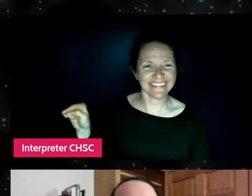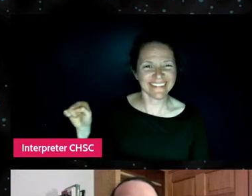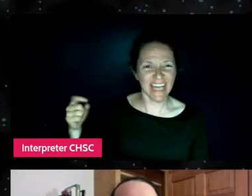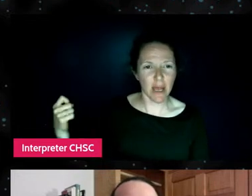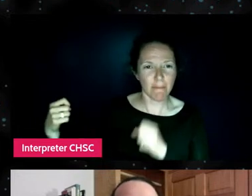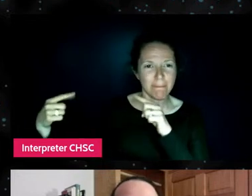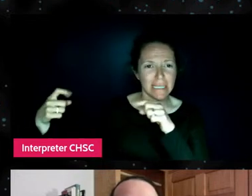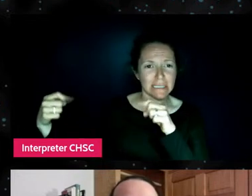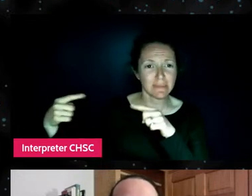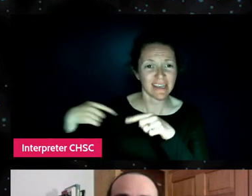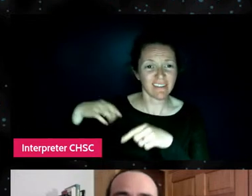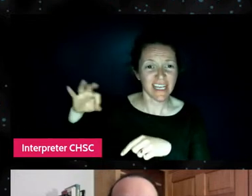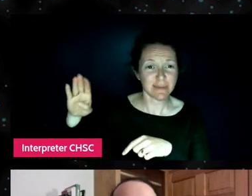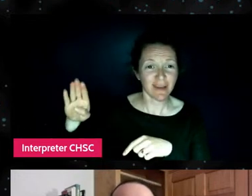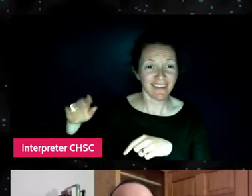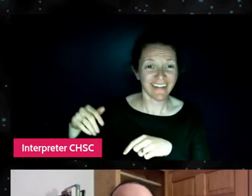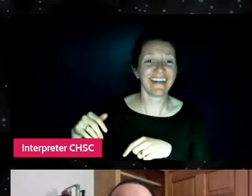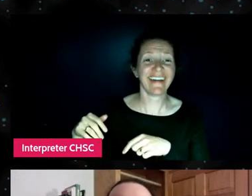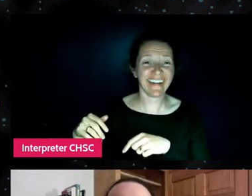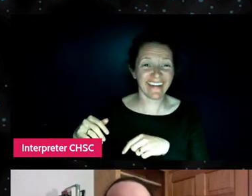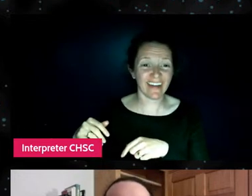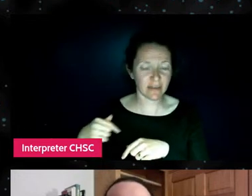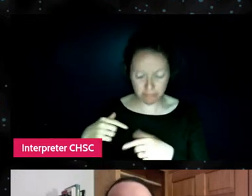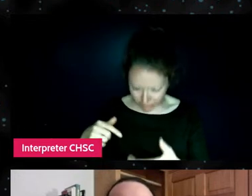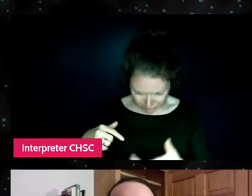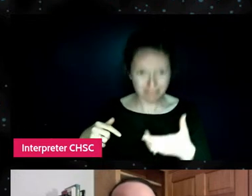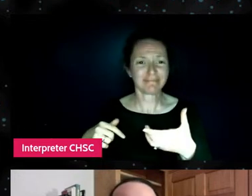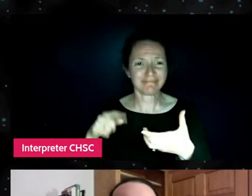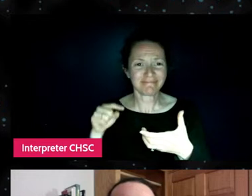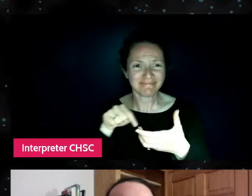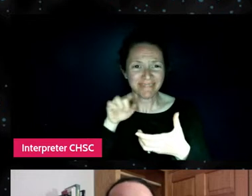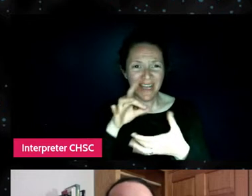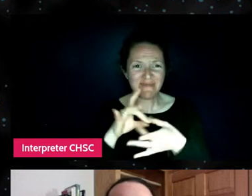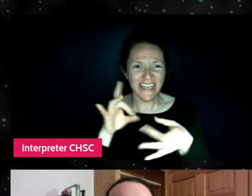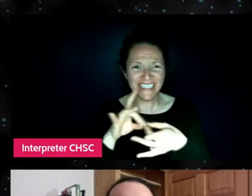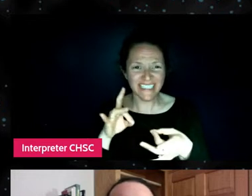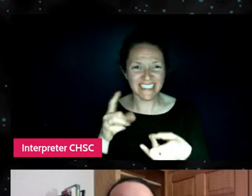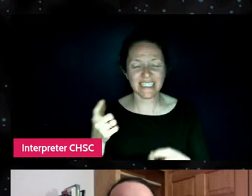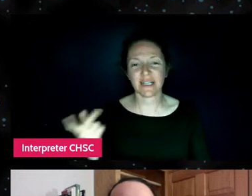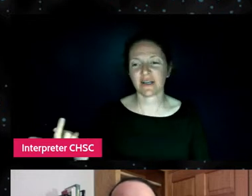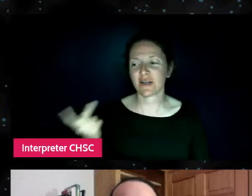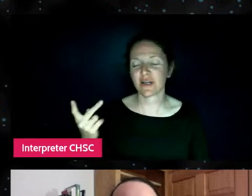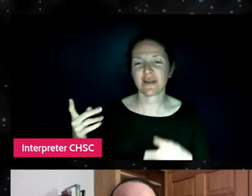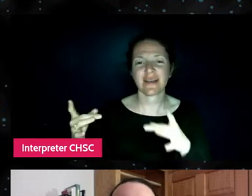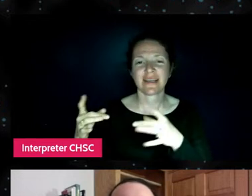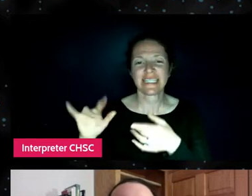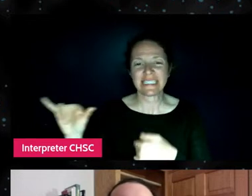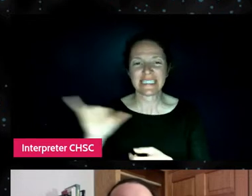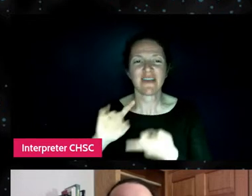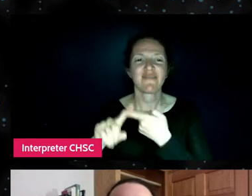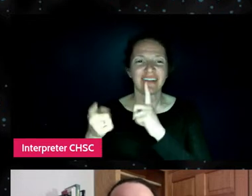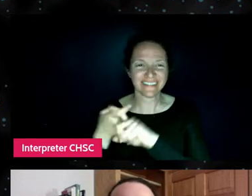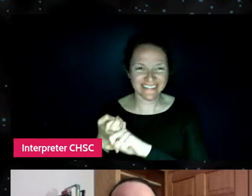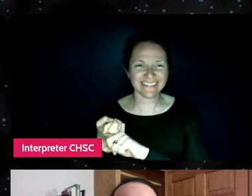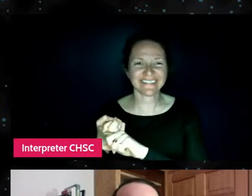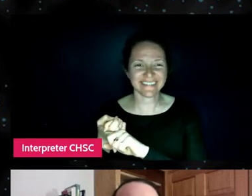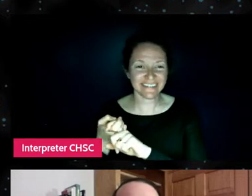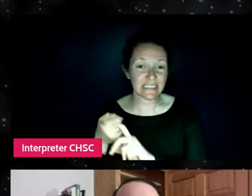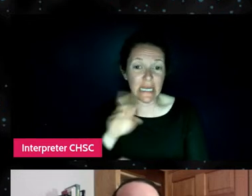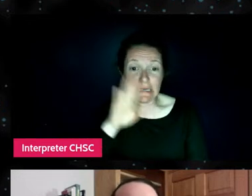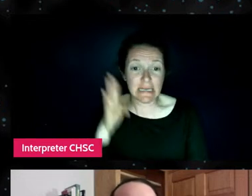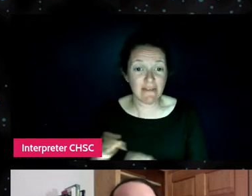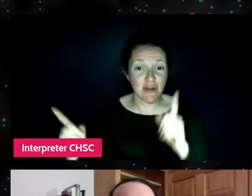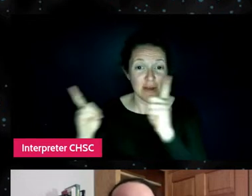Facebook out of the blue. So it turns out that we had a childhood friend in common. I never met